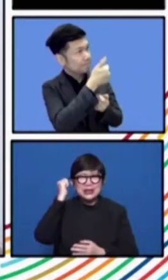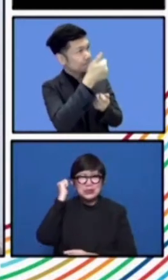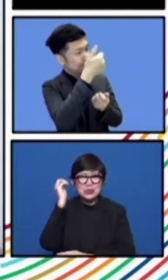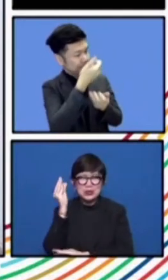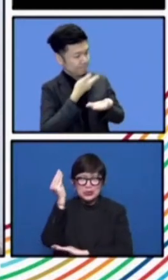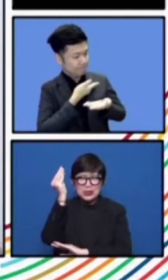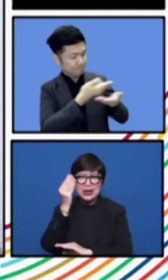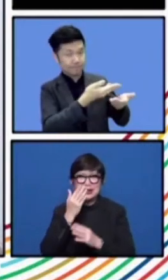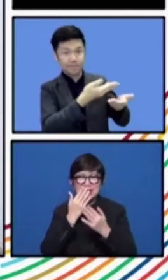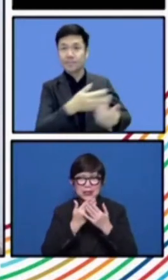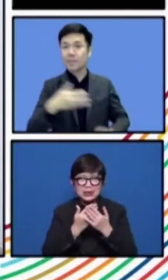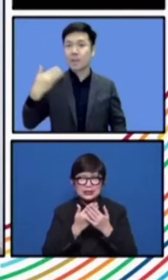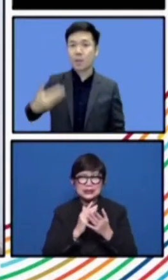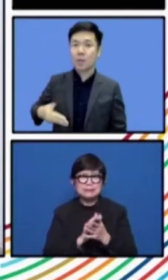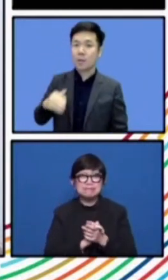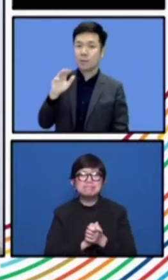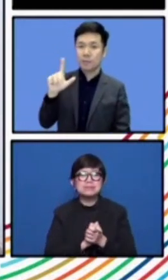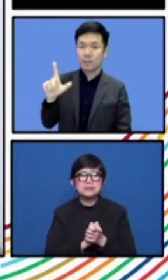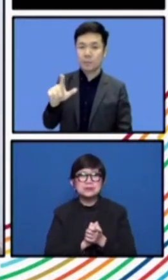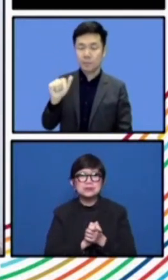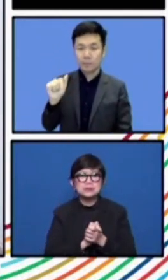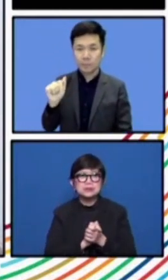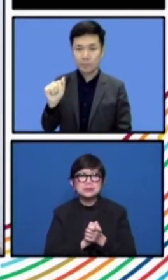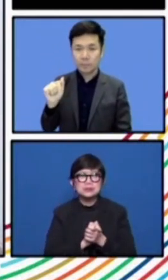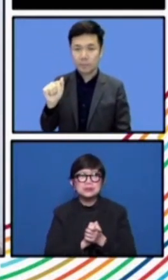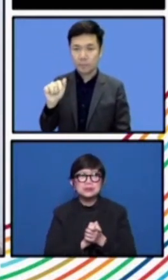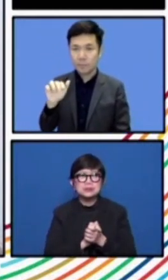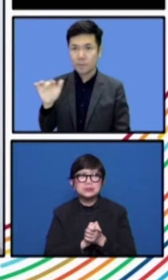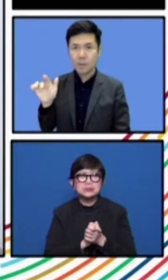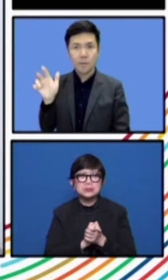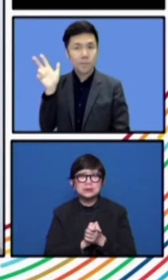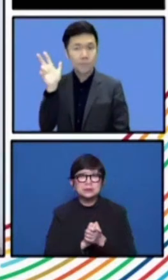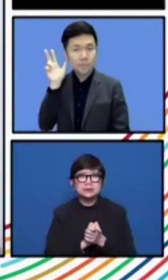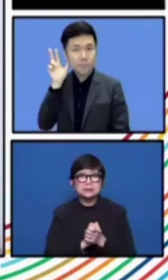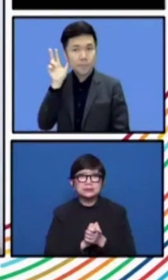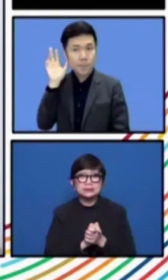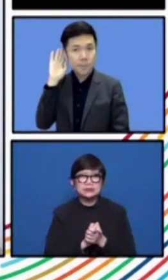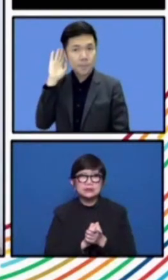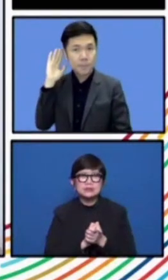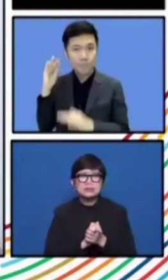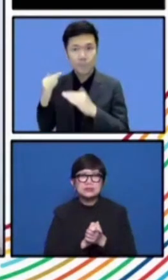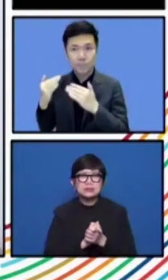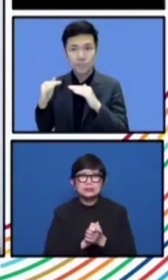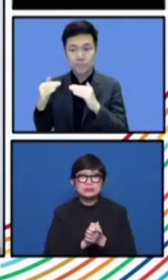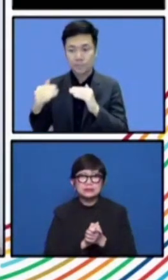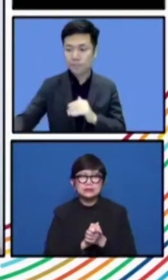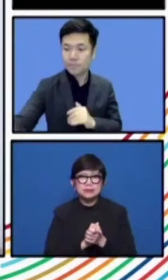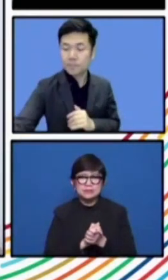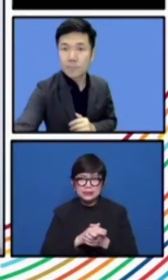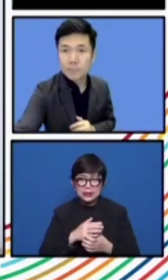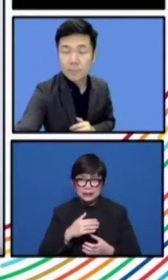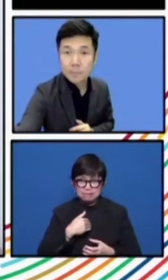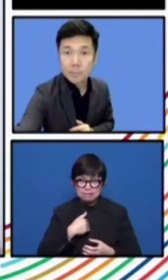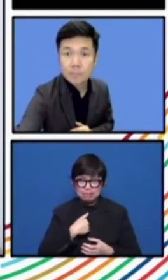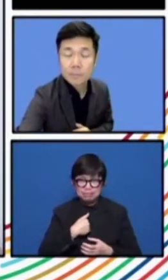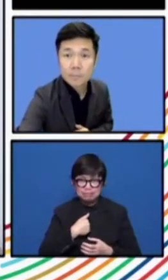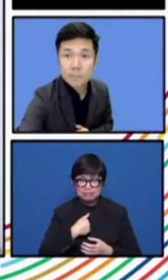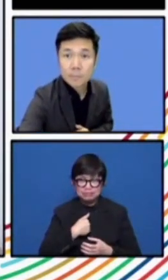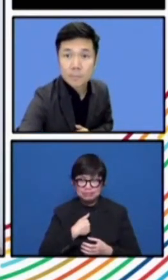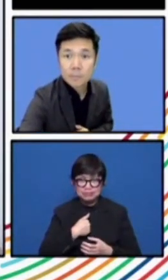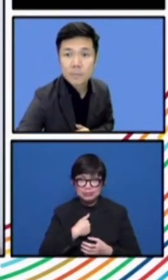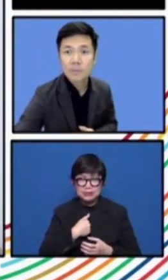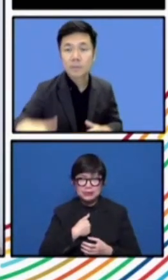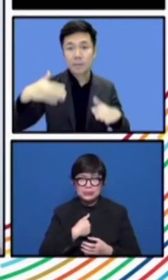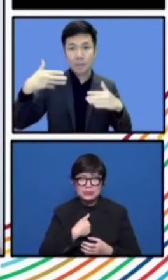my name is when the Republic of the Marshall Islands and I'm pleased to deliver this intervention